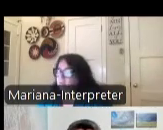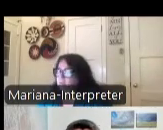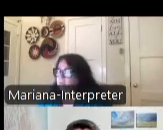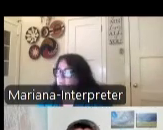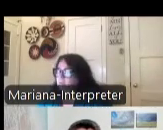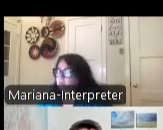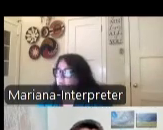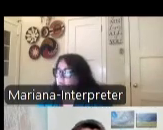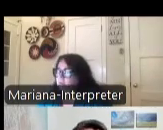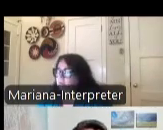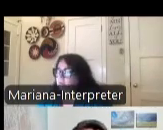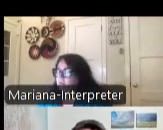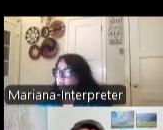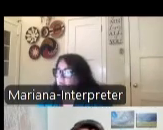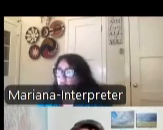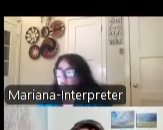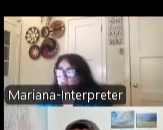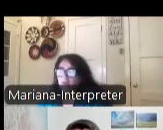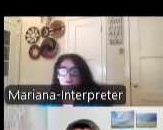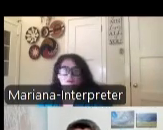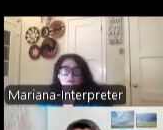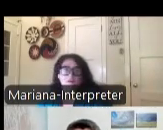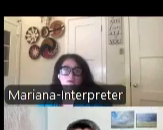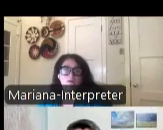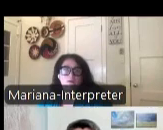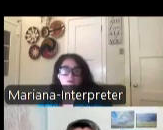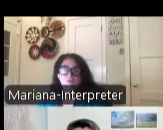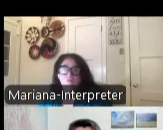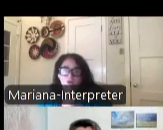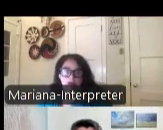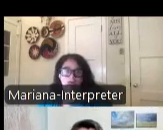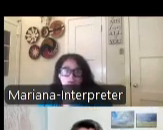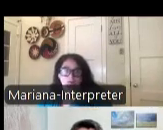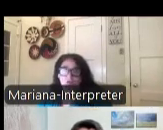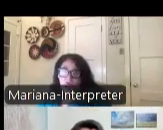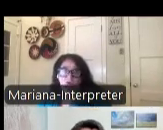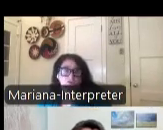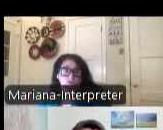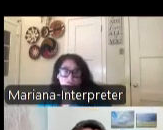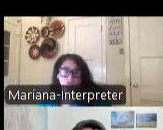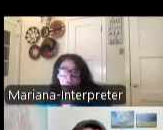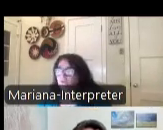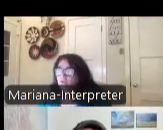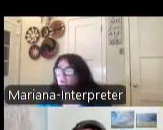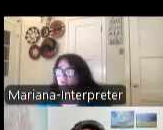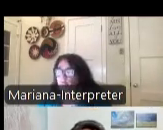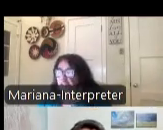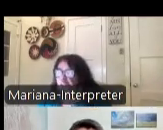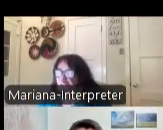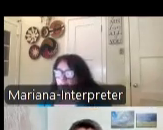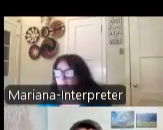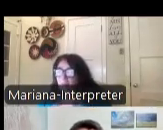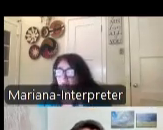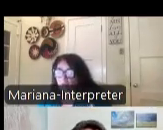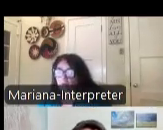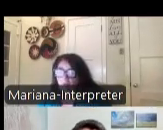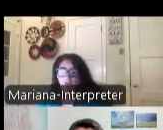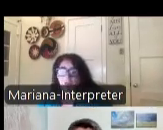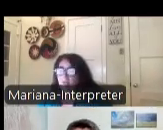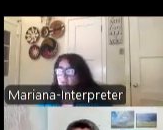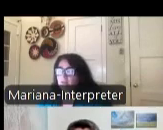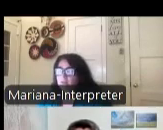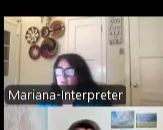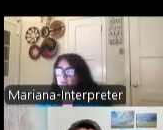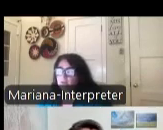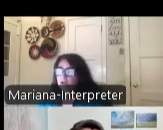severe floods and severe wildfires in different seasons. So the real big question in all of this is not will there be warming or will there